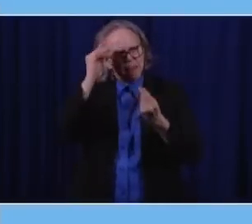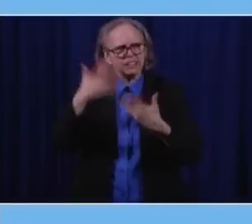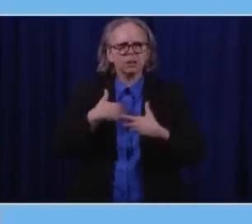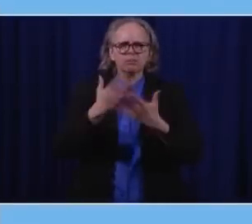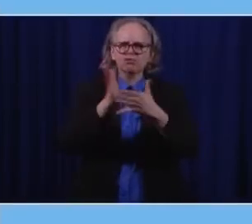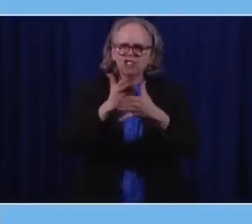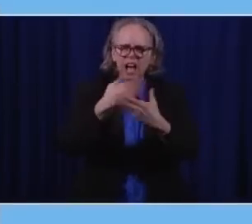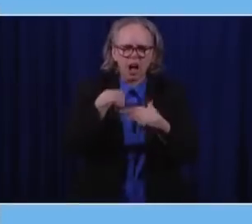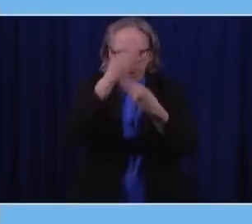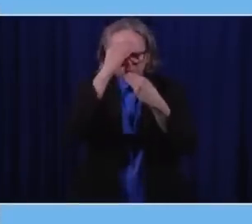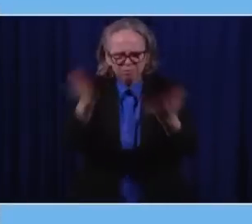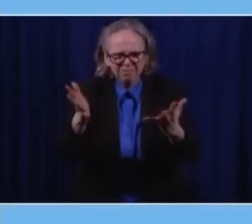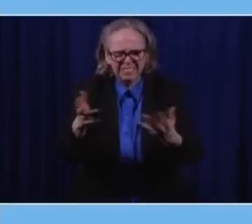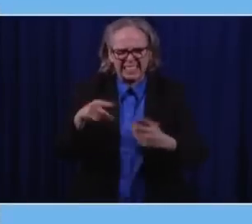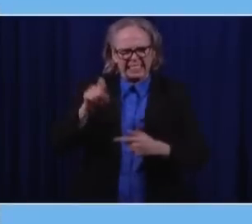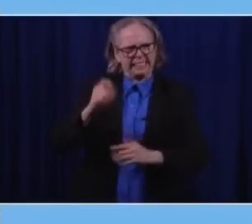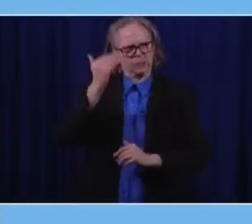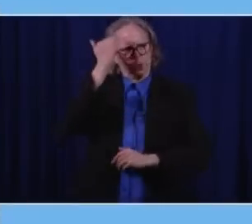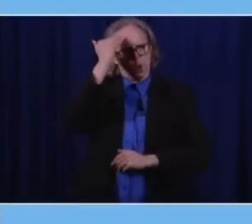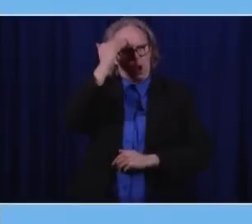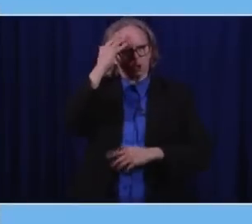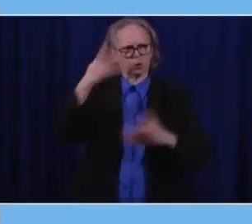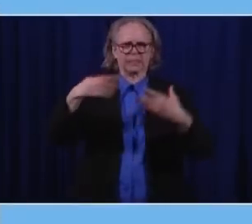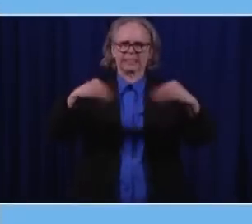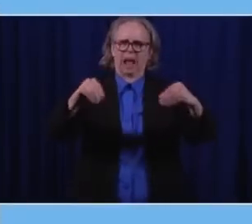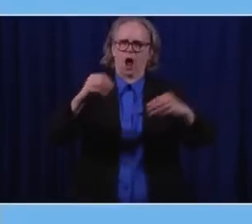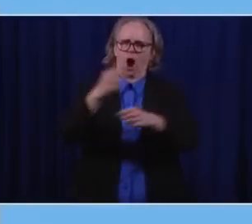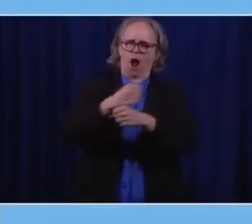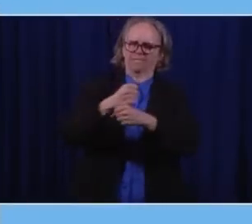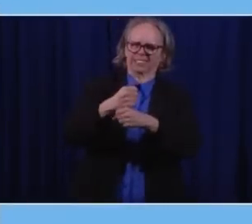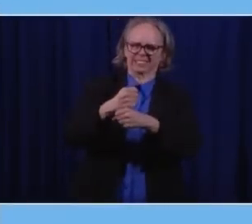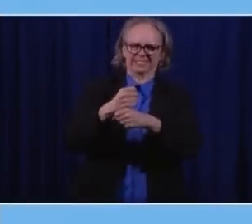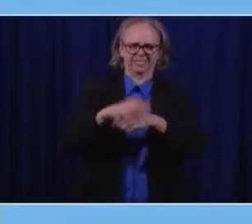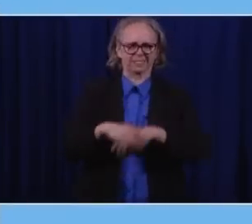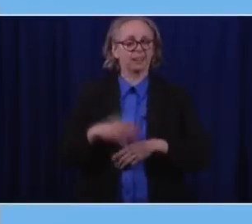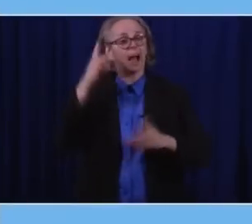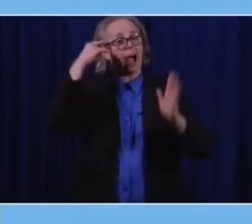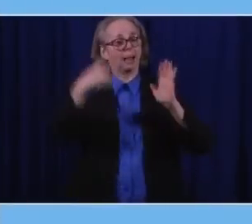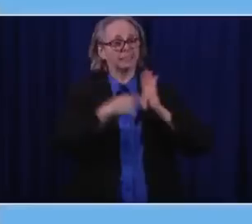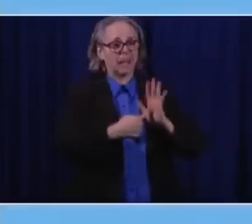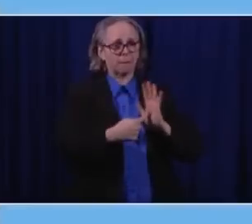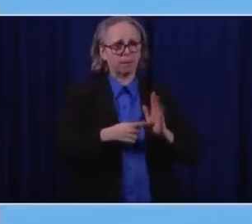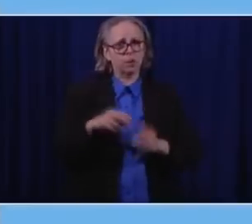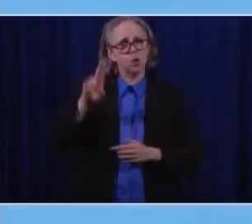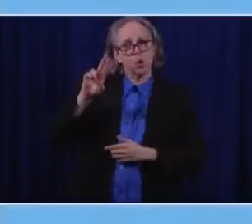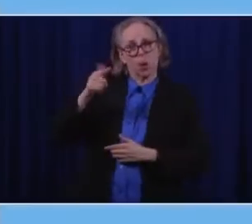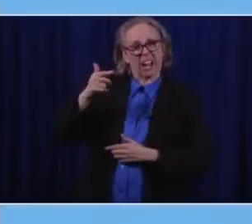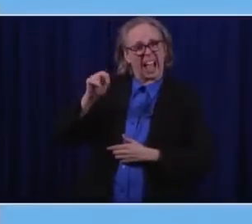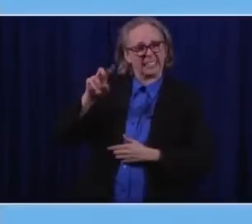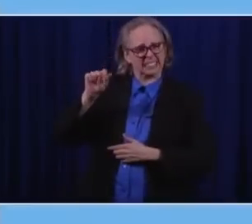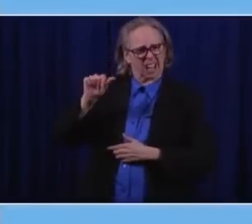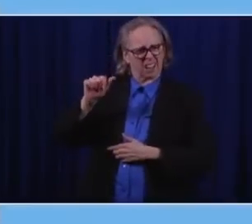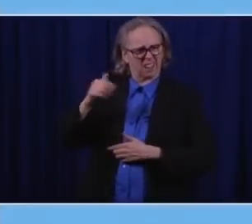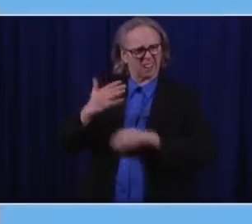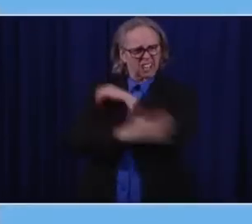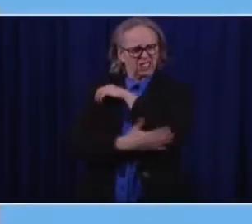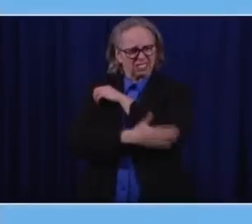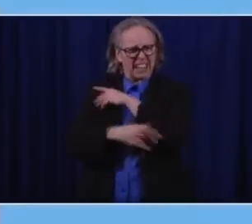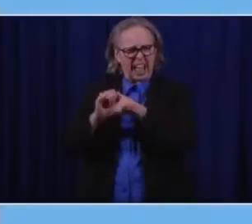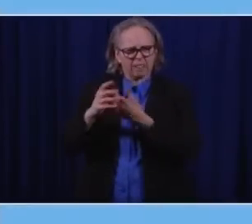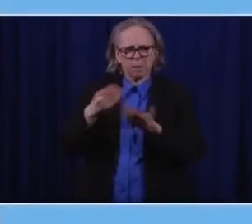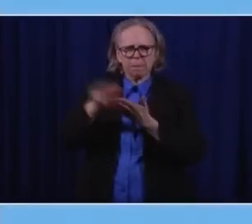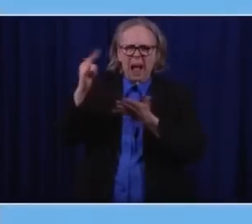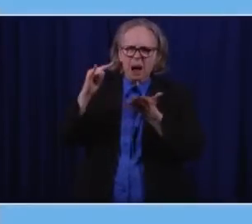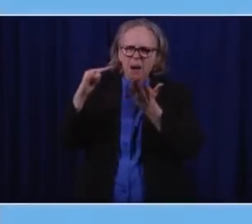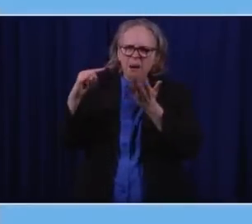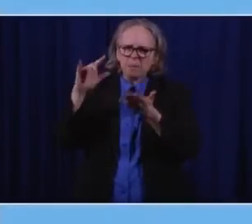example, Uganda again. We have to fly a prop plane to a very remote area, take dirt roads to the community where we're at. You know,